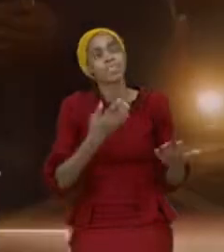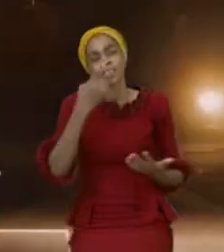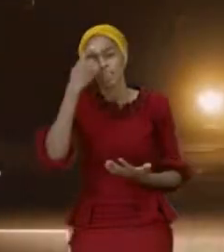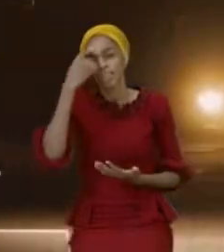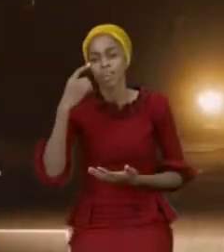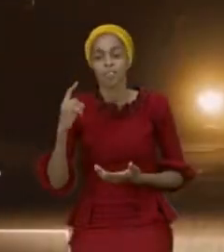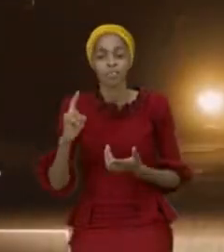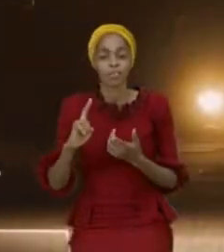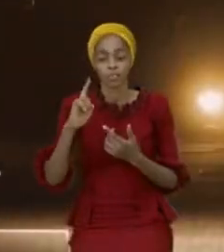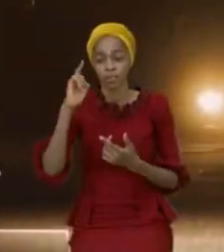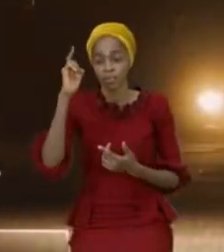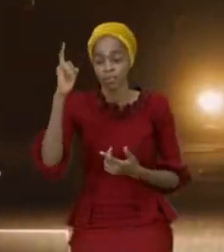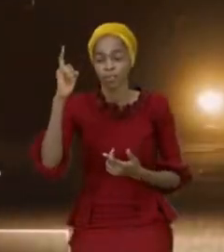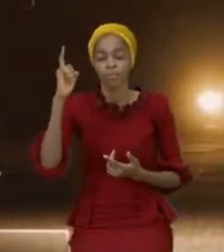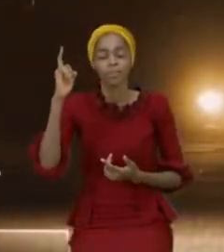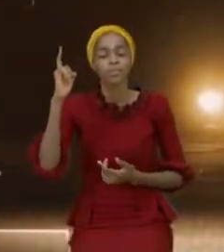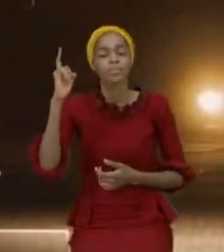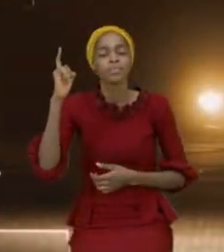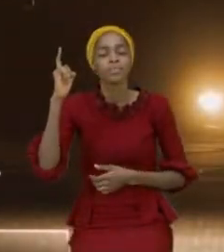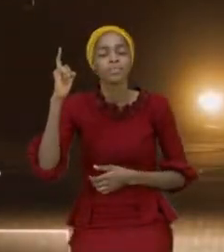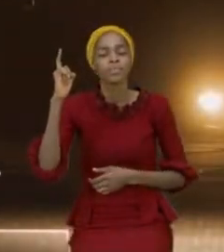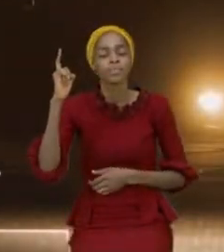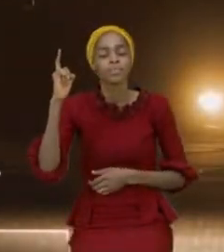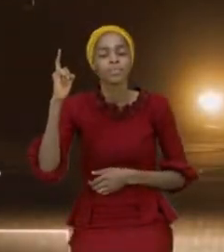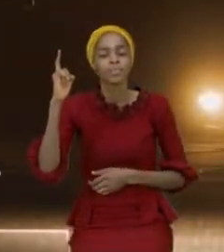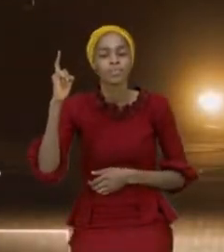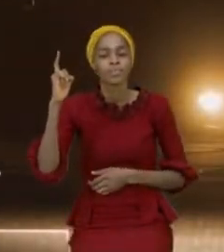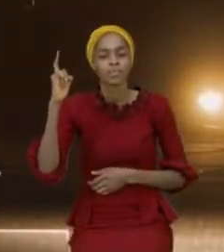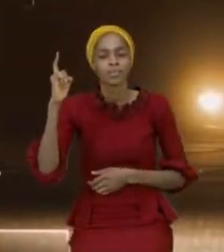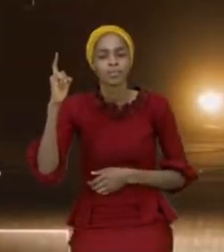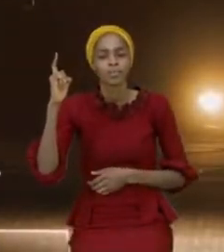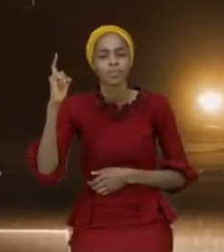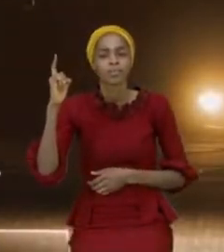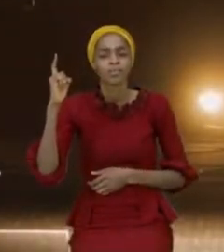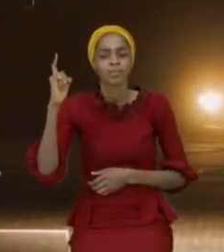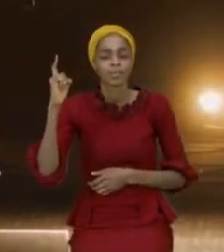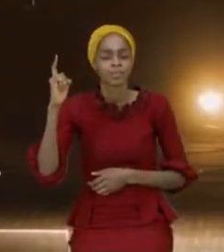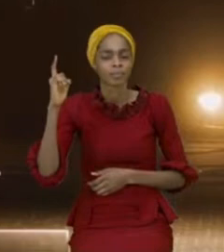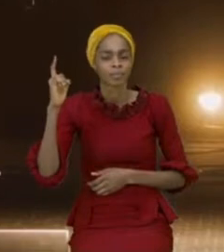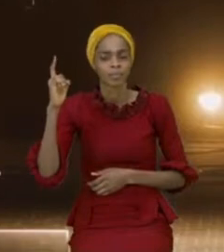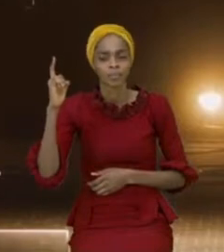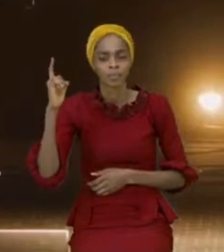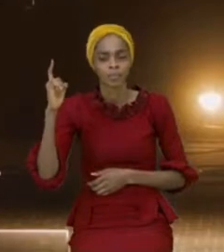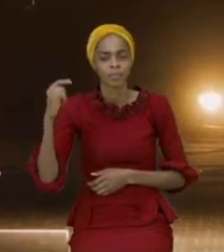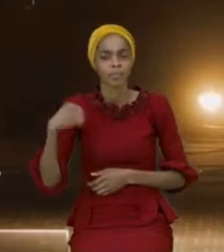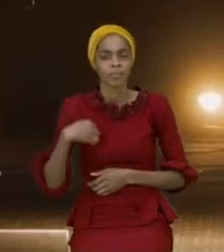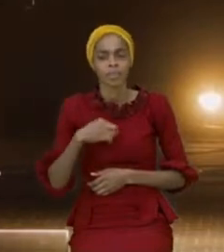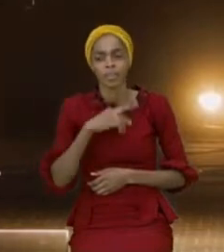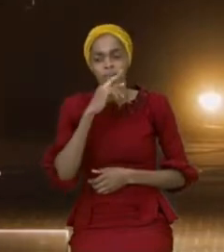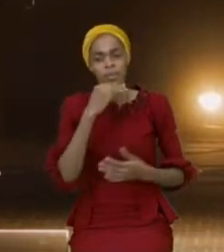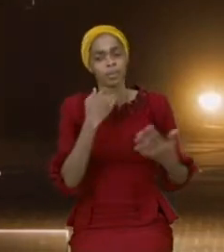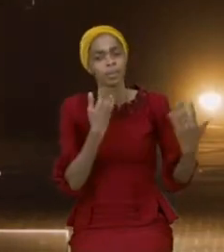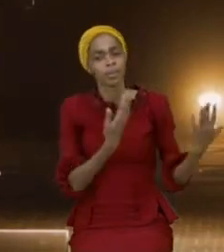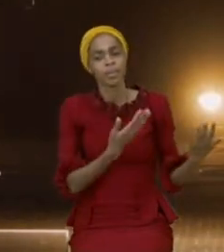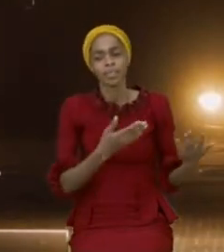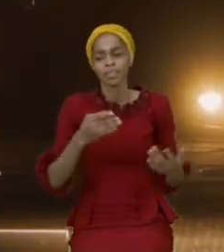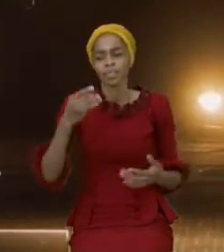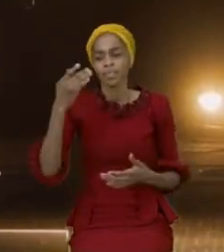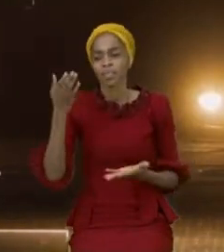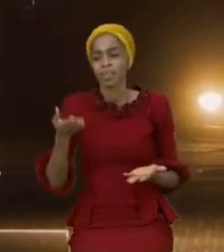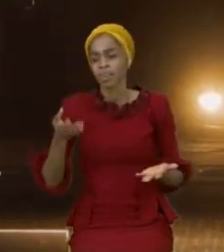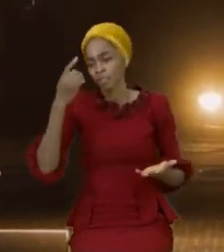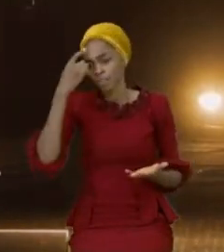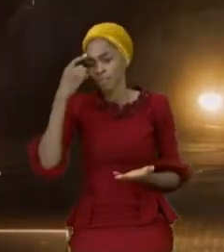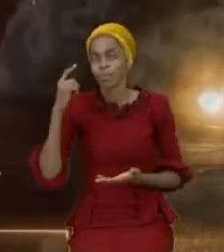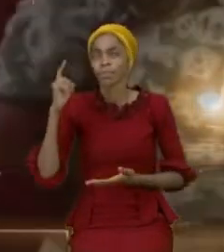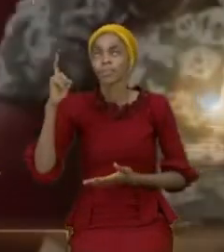Sing a song of praise. Oh, you are worthy of it all. You are worthy